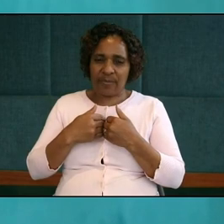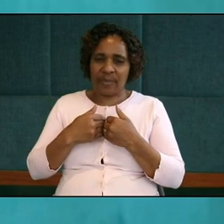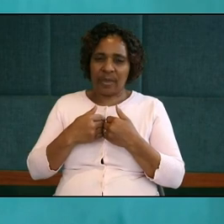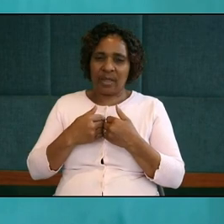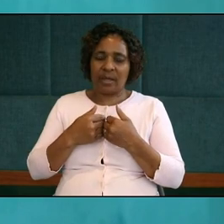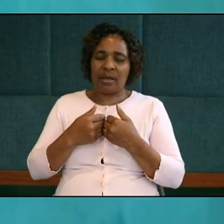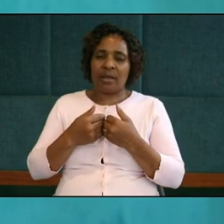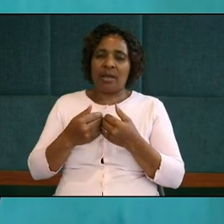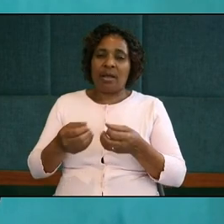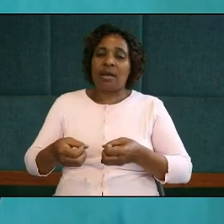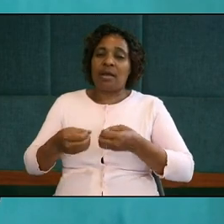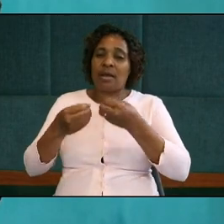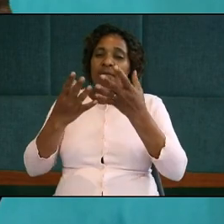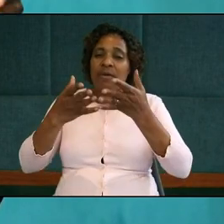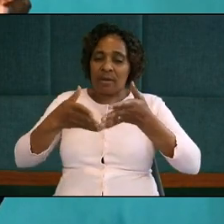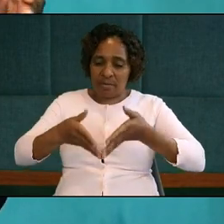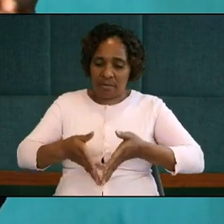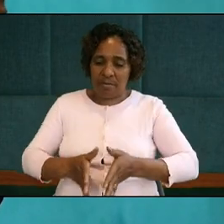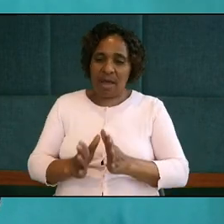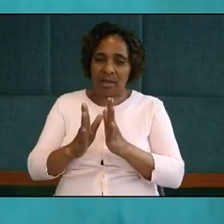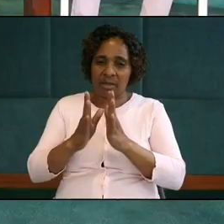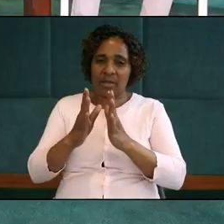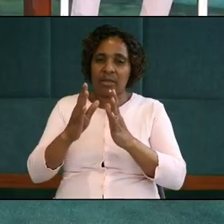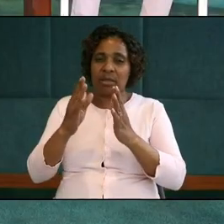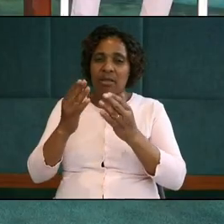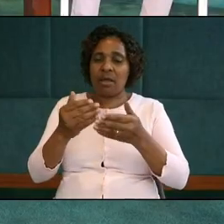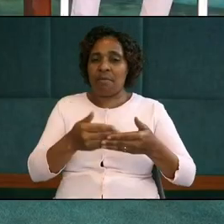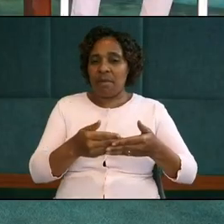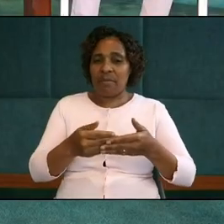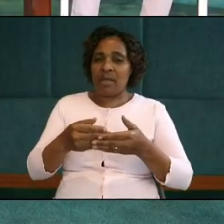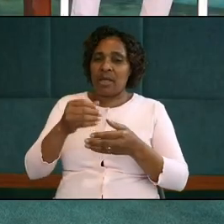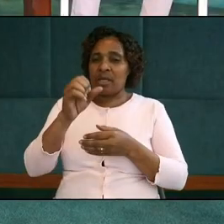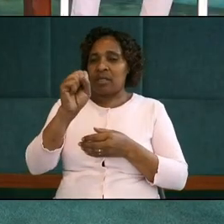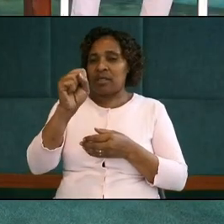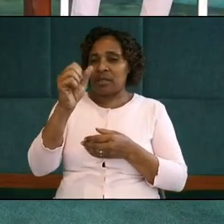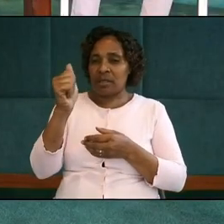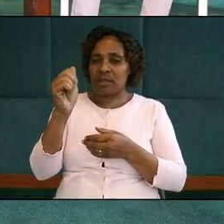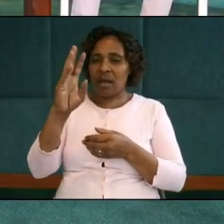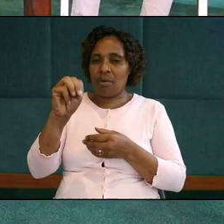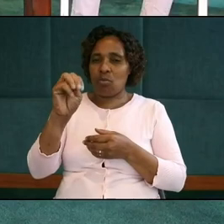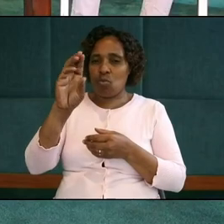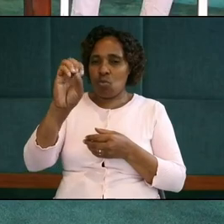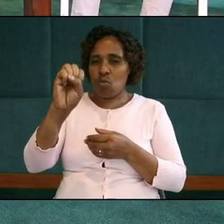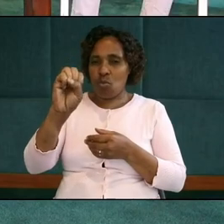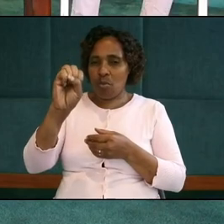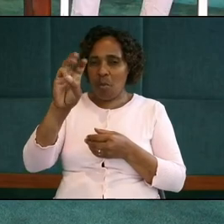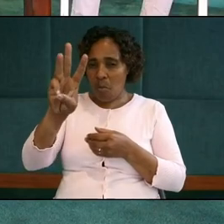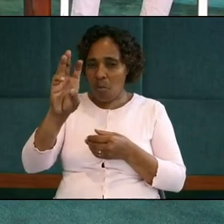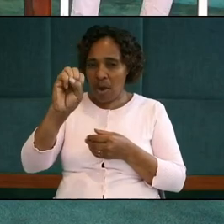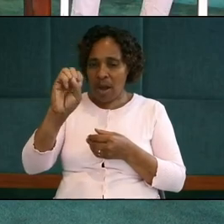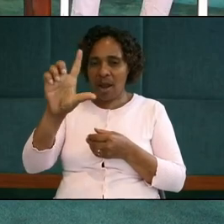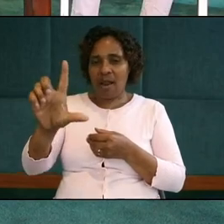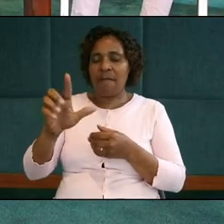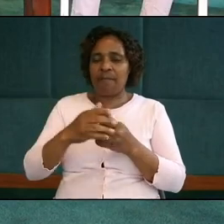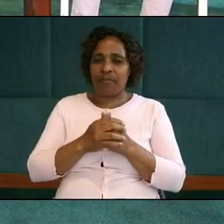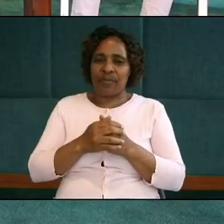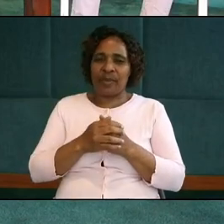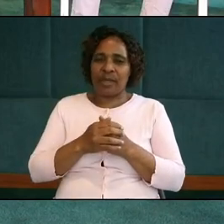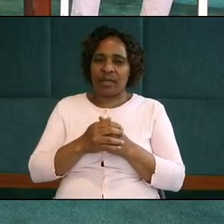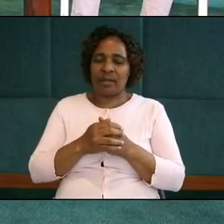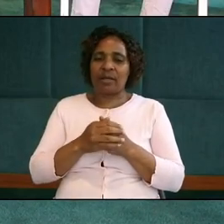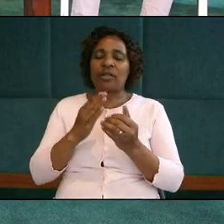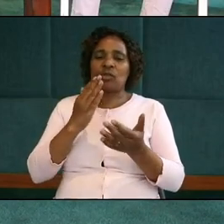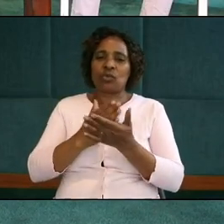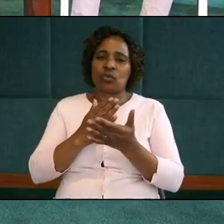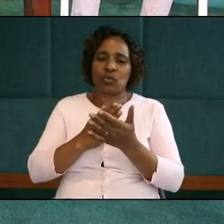to have been given birth to Samuel. Yeah. Yeah. Thank you so much. Go ahead. The thing that strikes